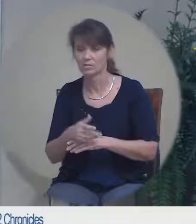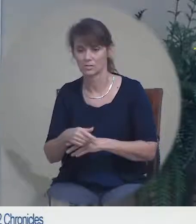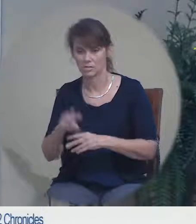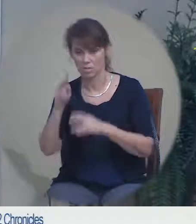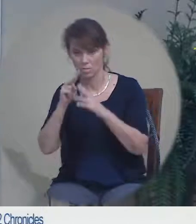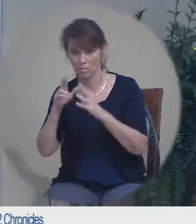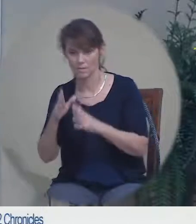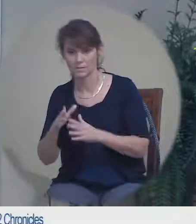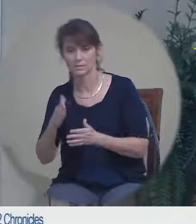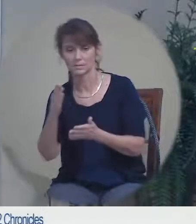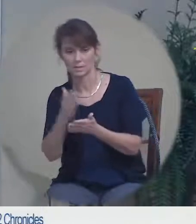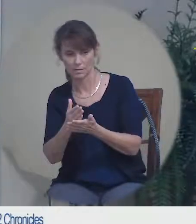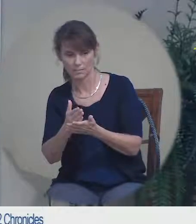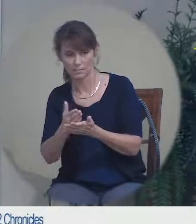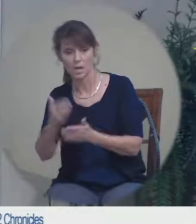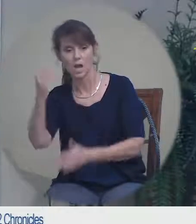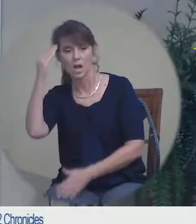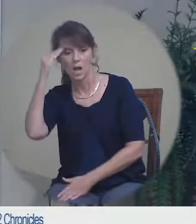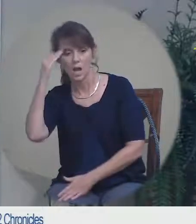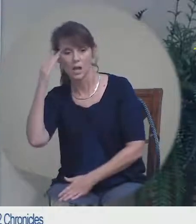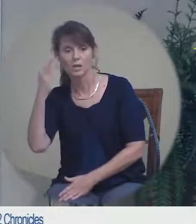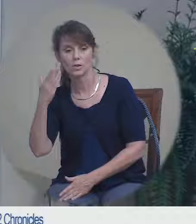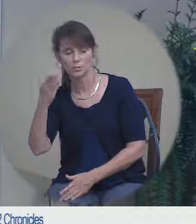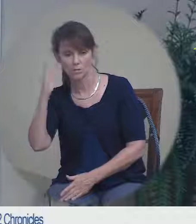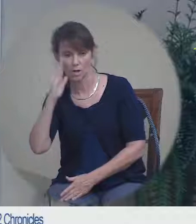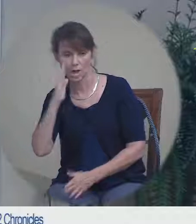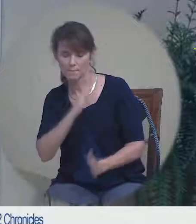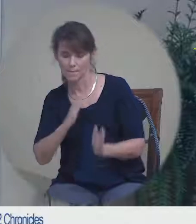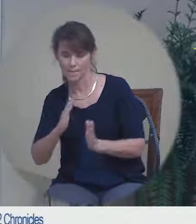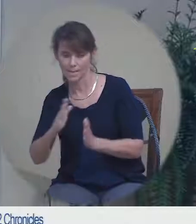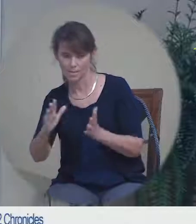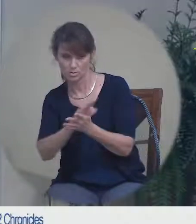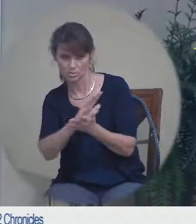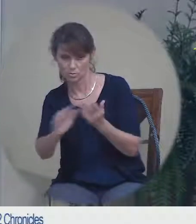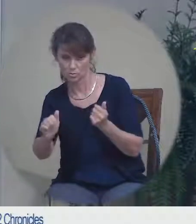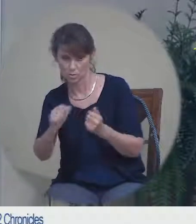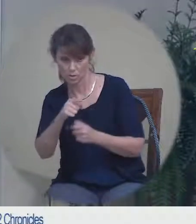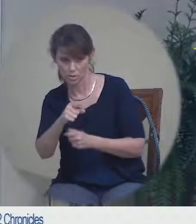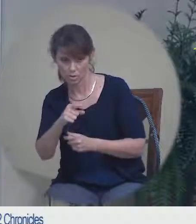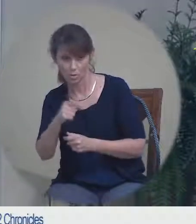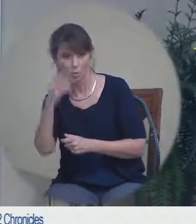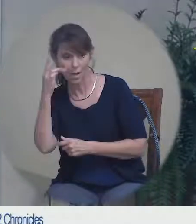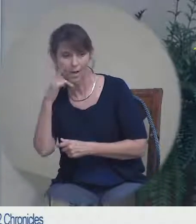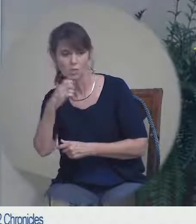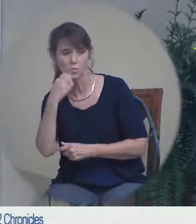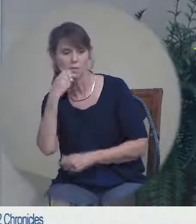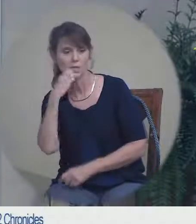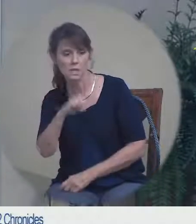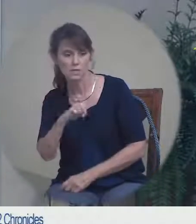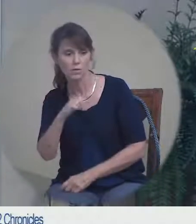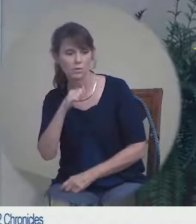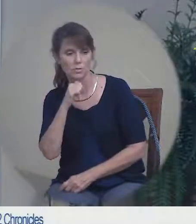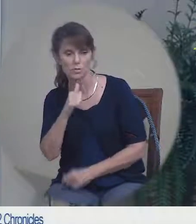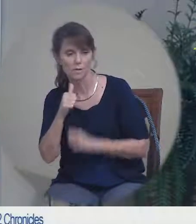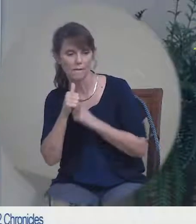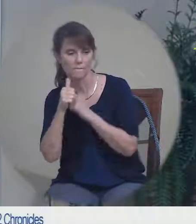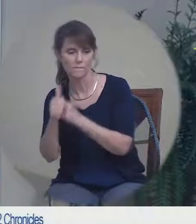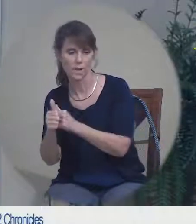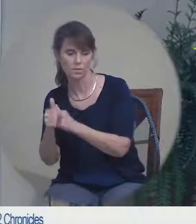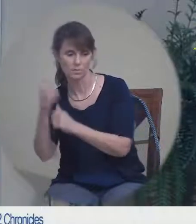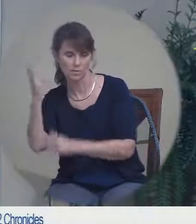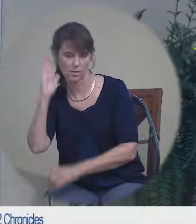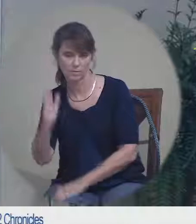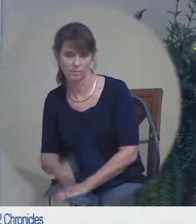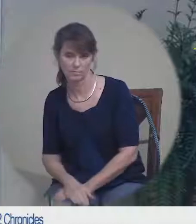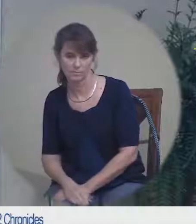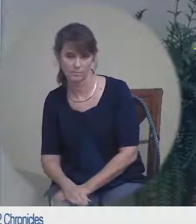said, I know that God has planned to destroy you because you have done this and have not listened to my counsel. Do